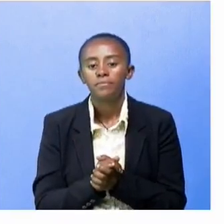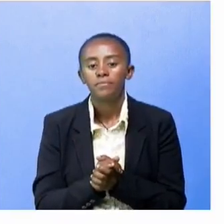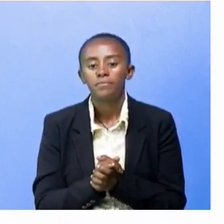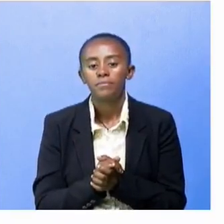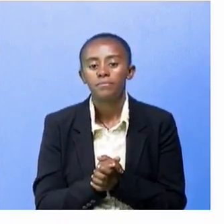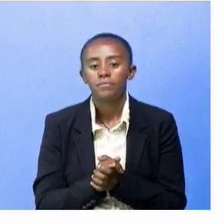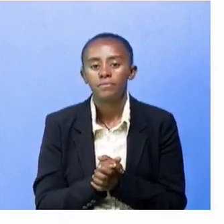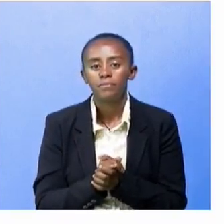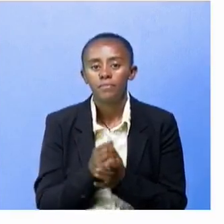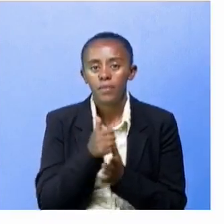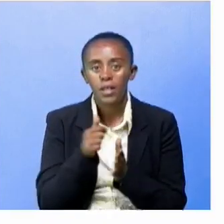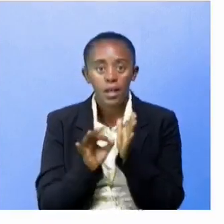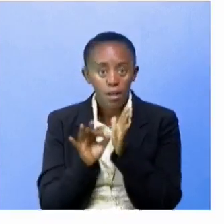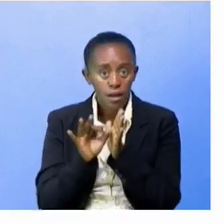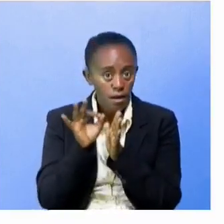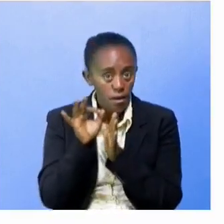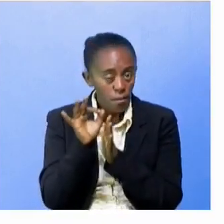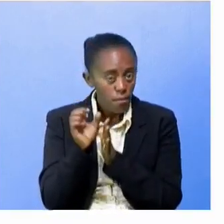A number